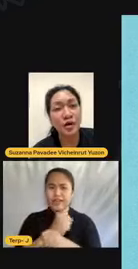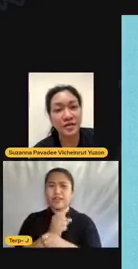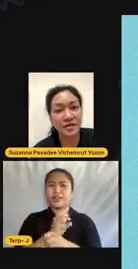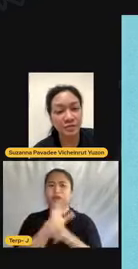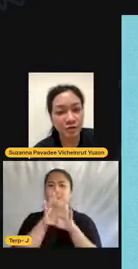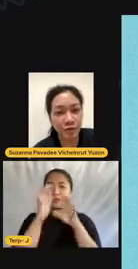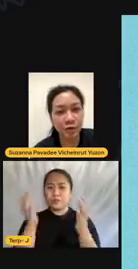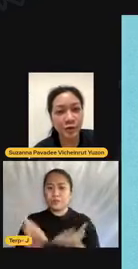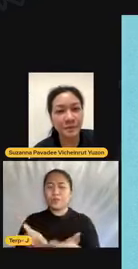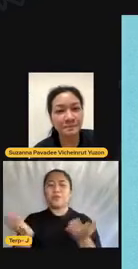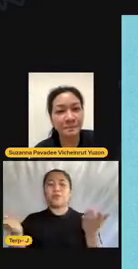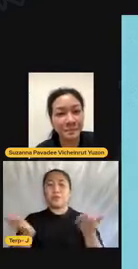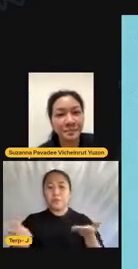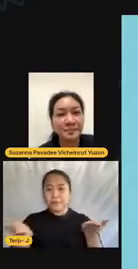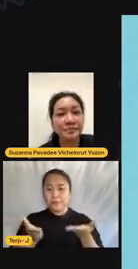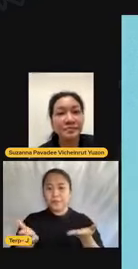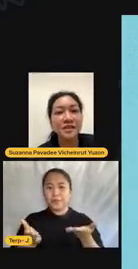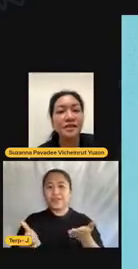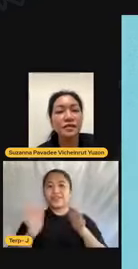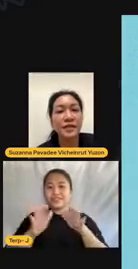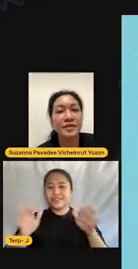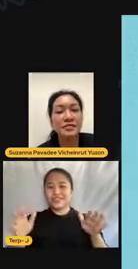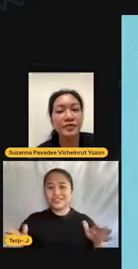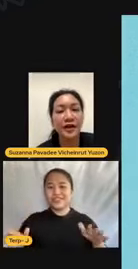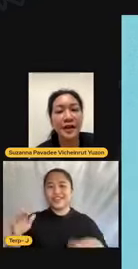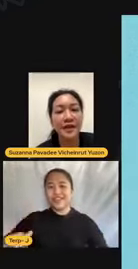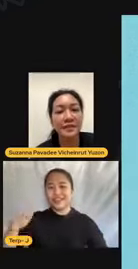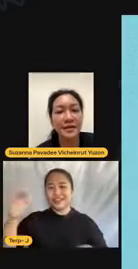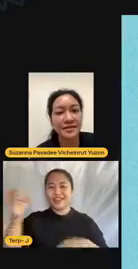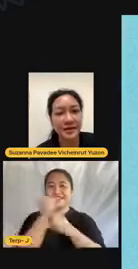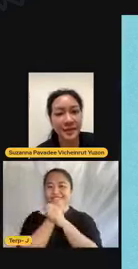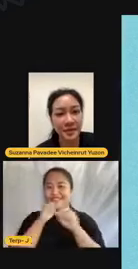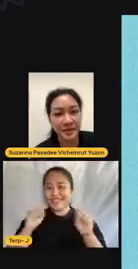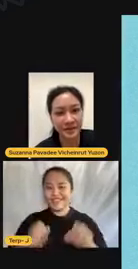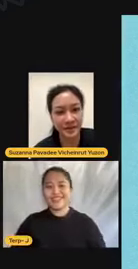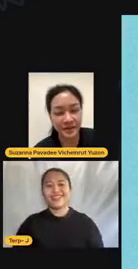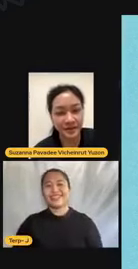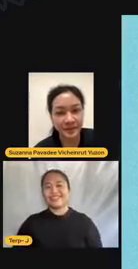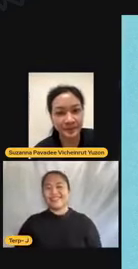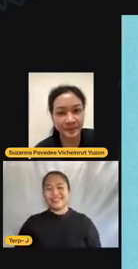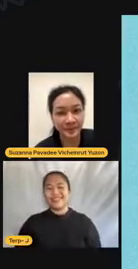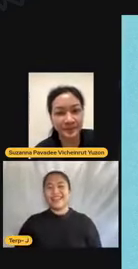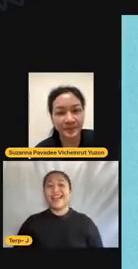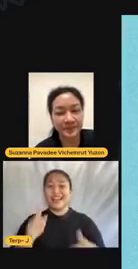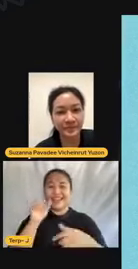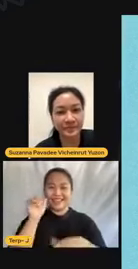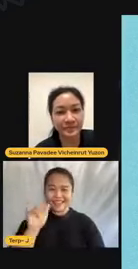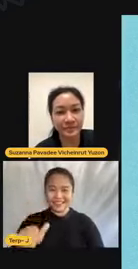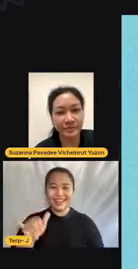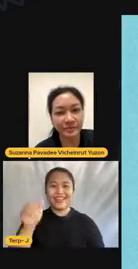you want them to grow in. So that's for A. Next slide, please.